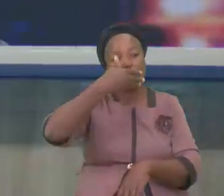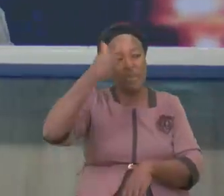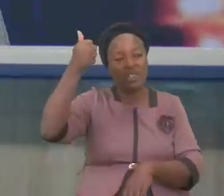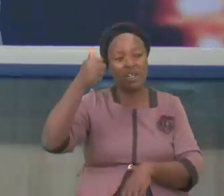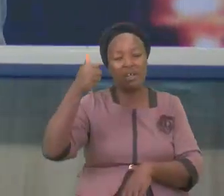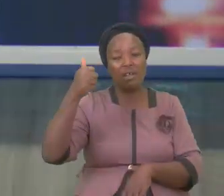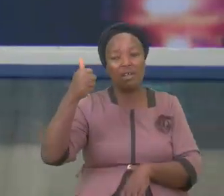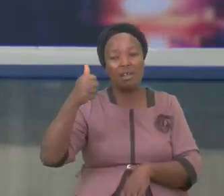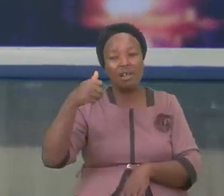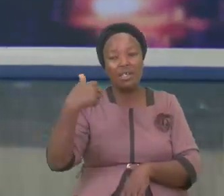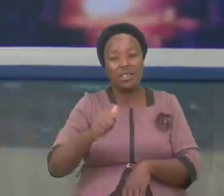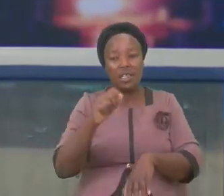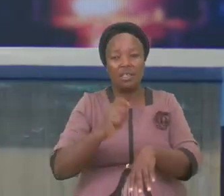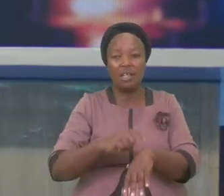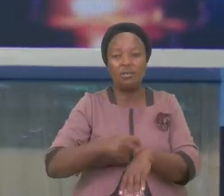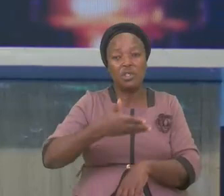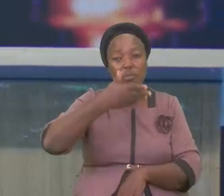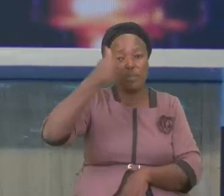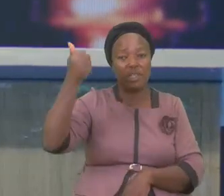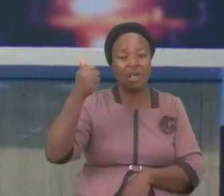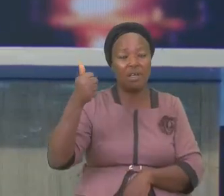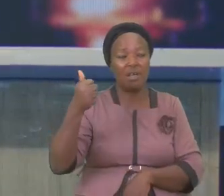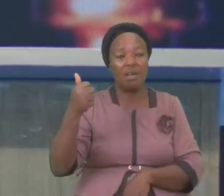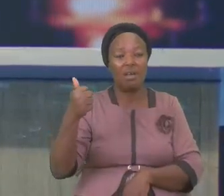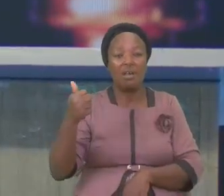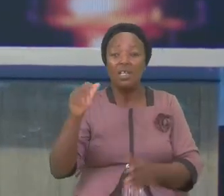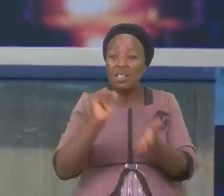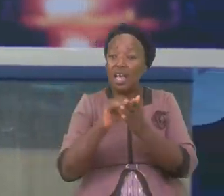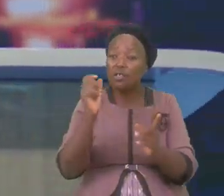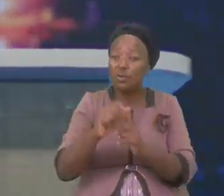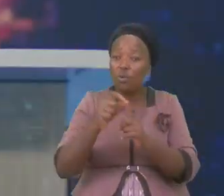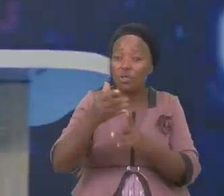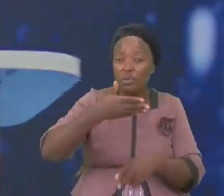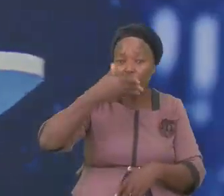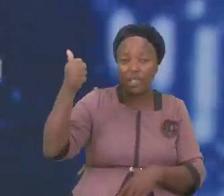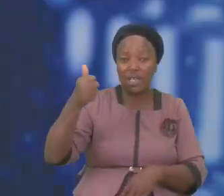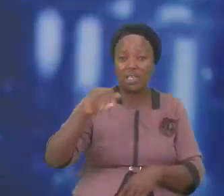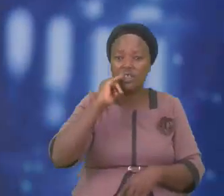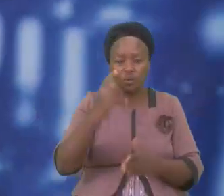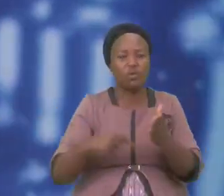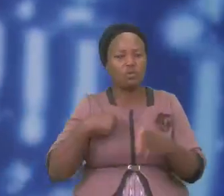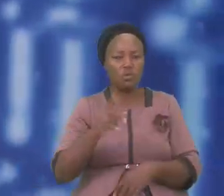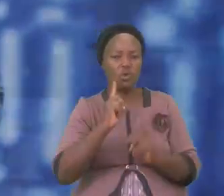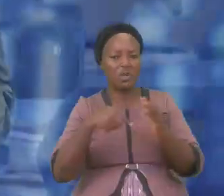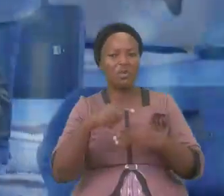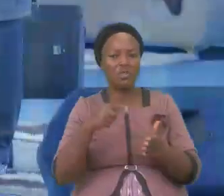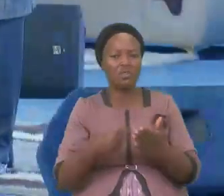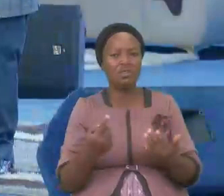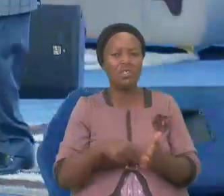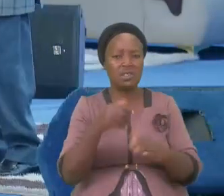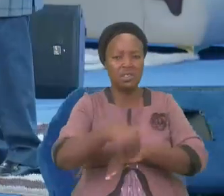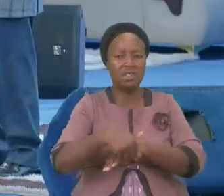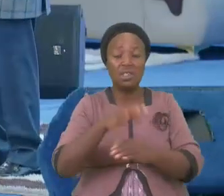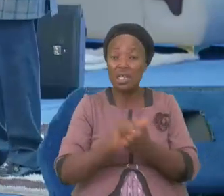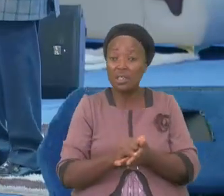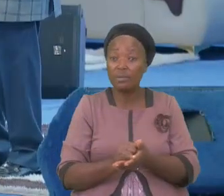That word better is what I'm bringing to you tonight. That whatever you have gone through in the past,